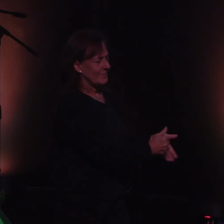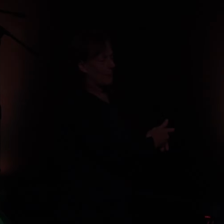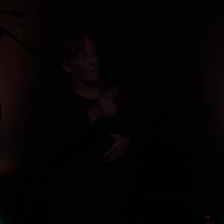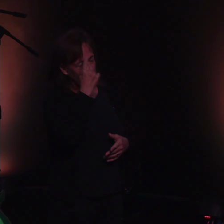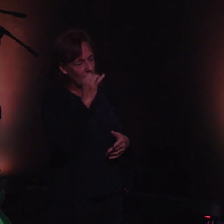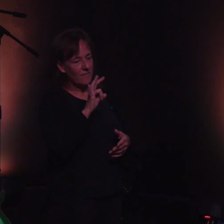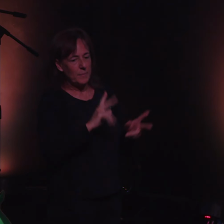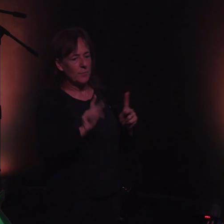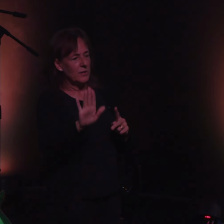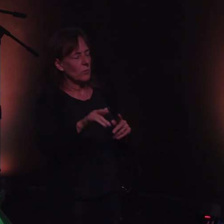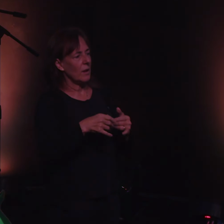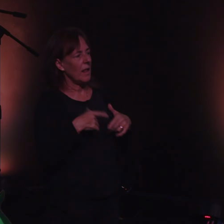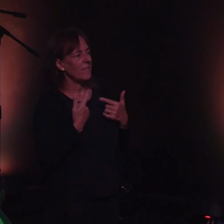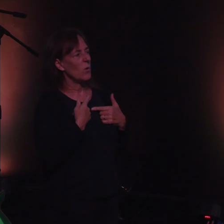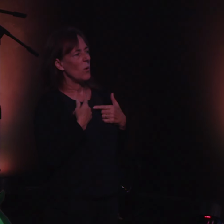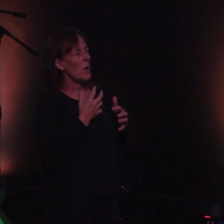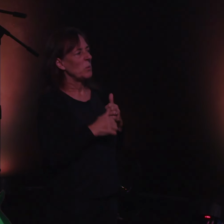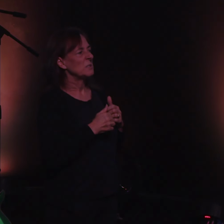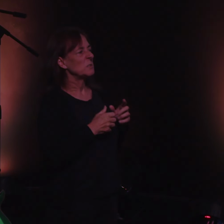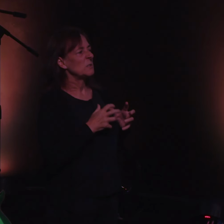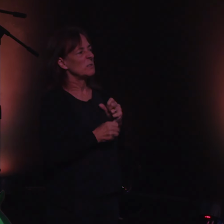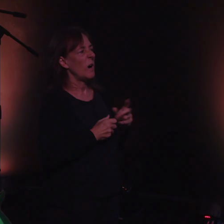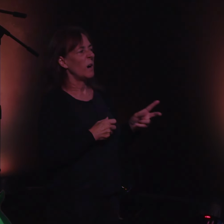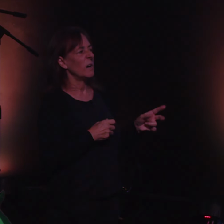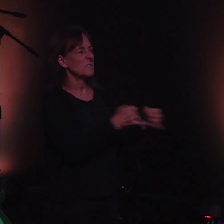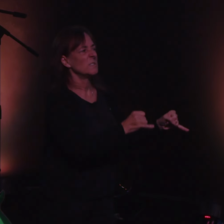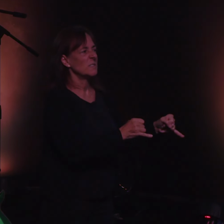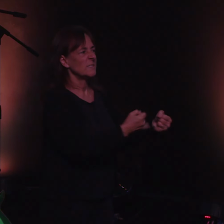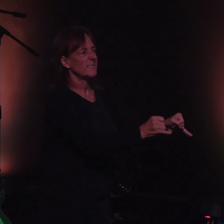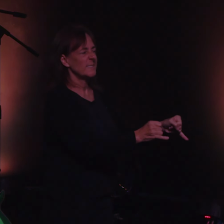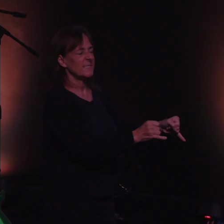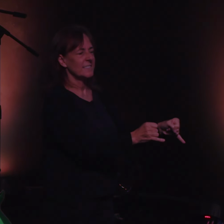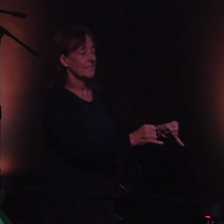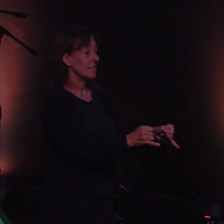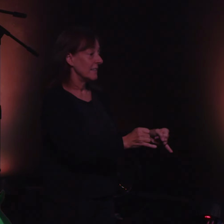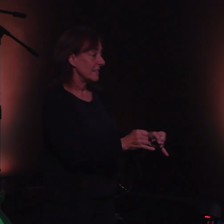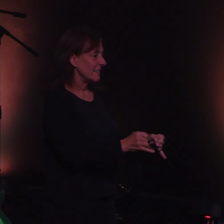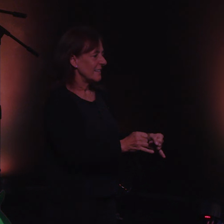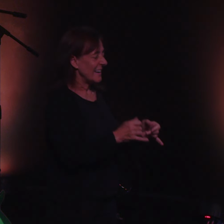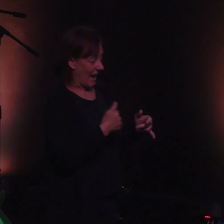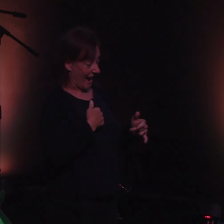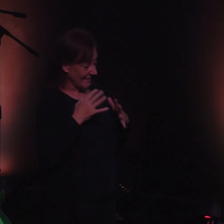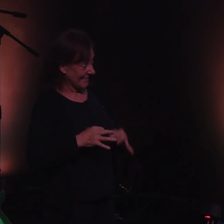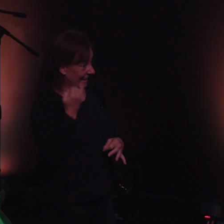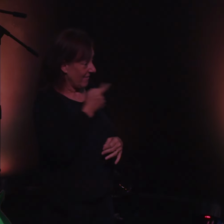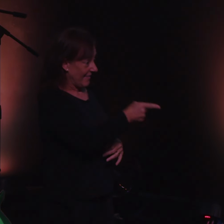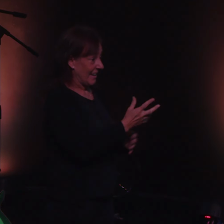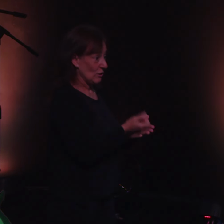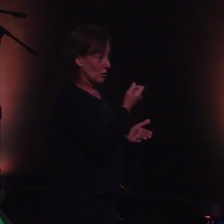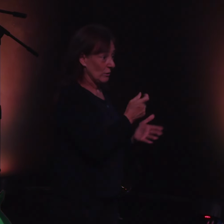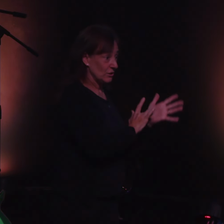I think of some people in your life that you've allowed to draw a line around, whether they deserve Jesus or not. We